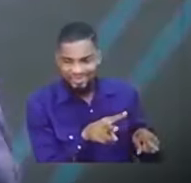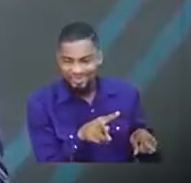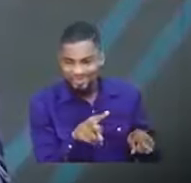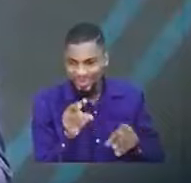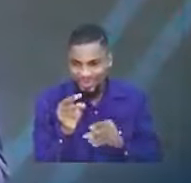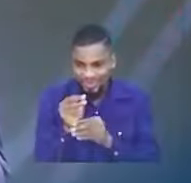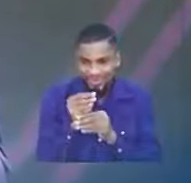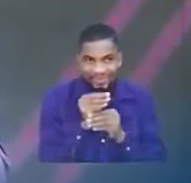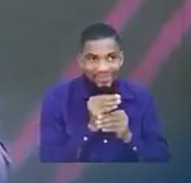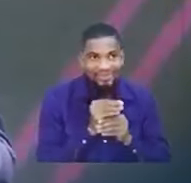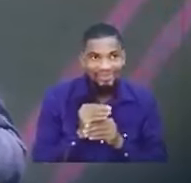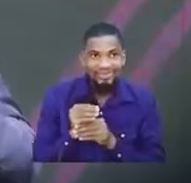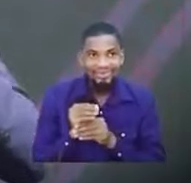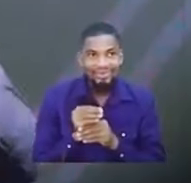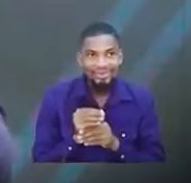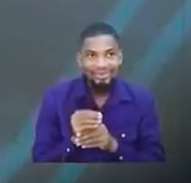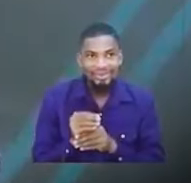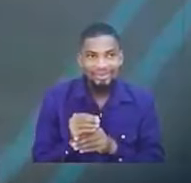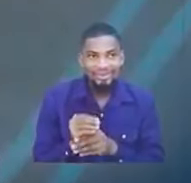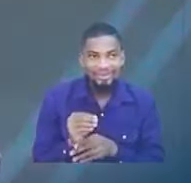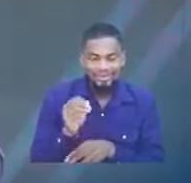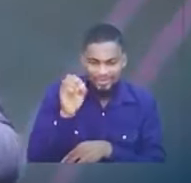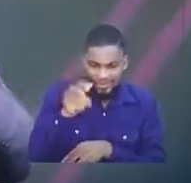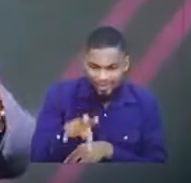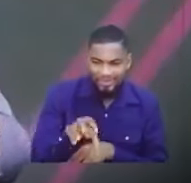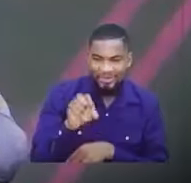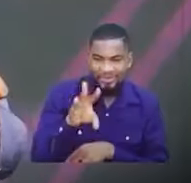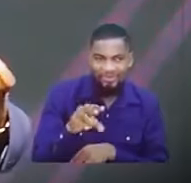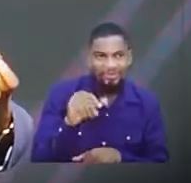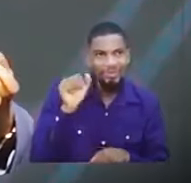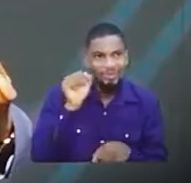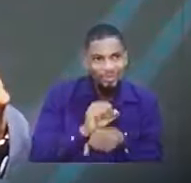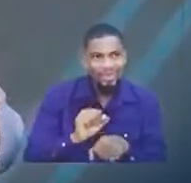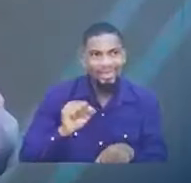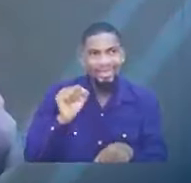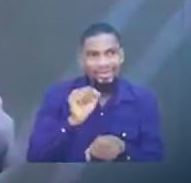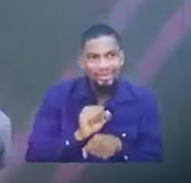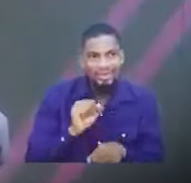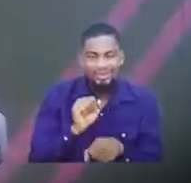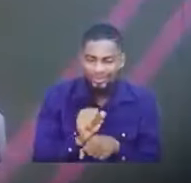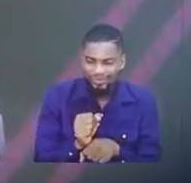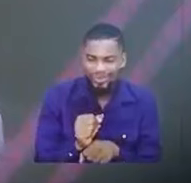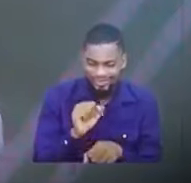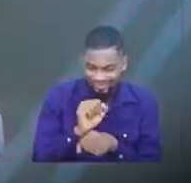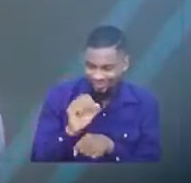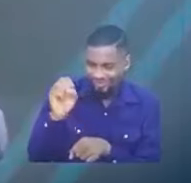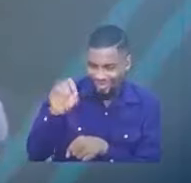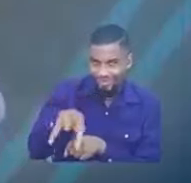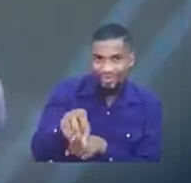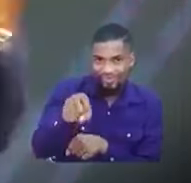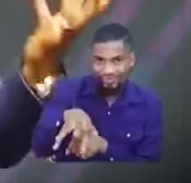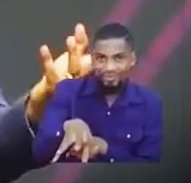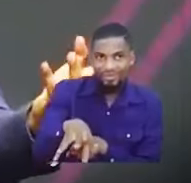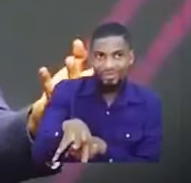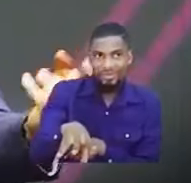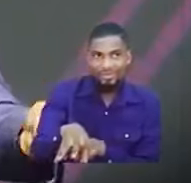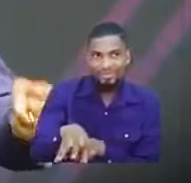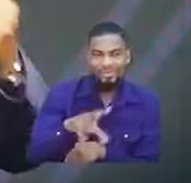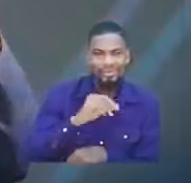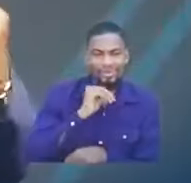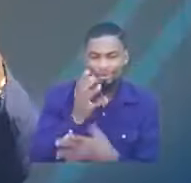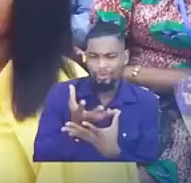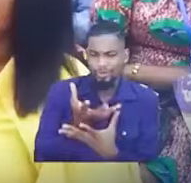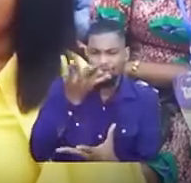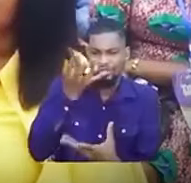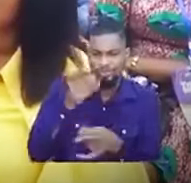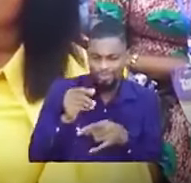it comes to offering, he will work very hard and give us some good money. He wasn't the richest, but he